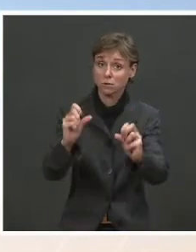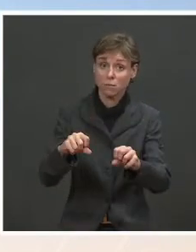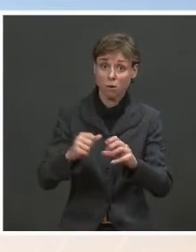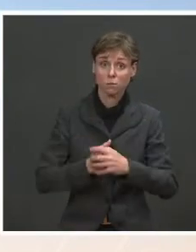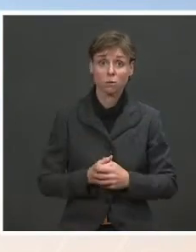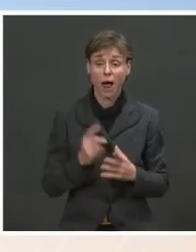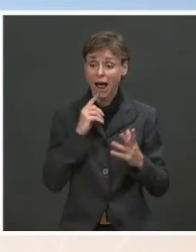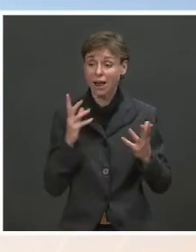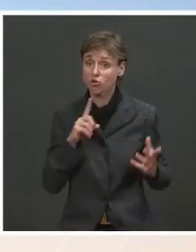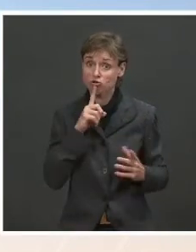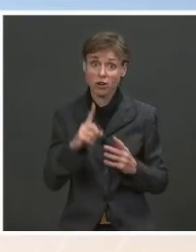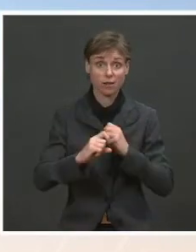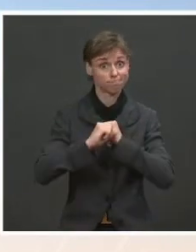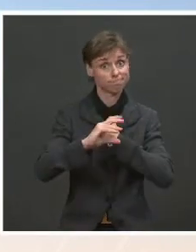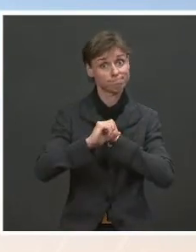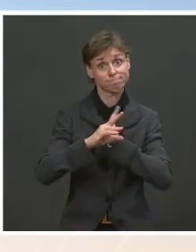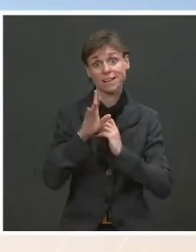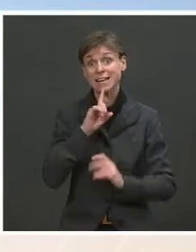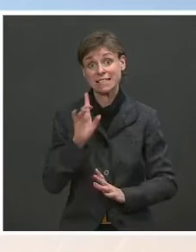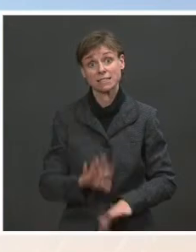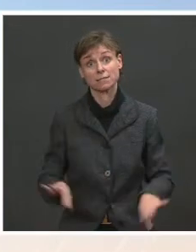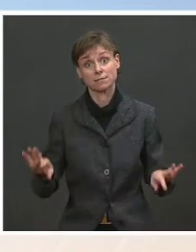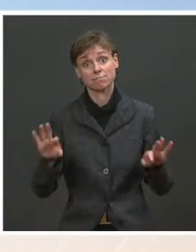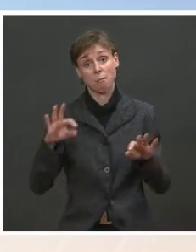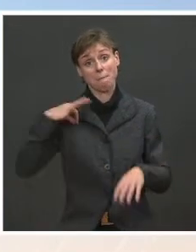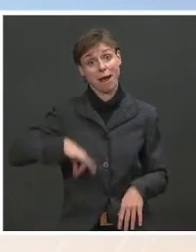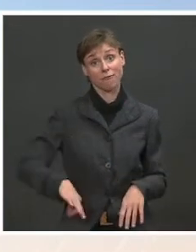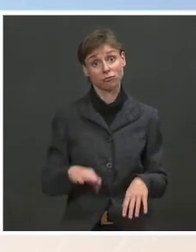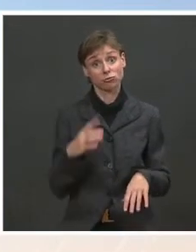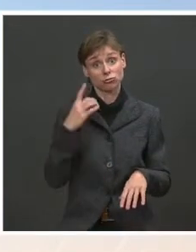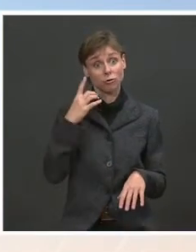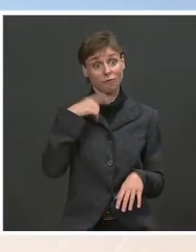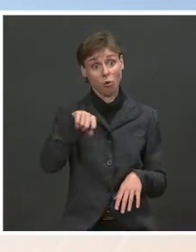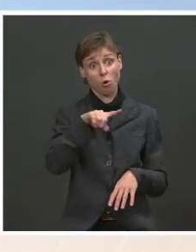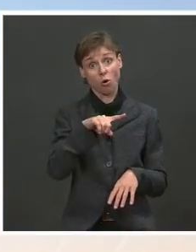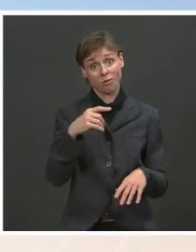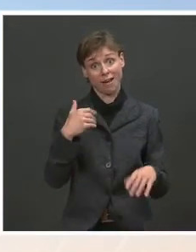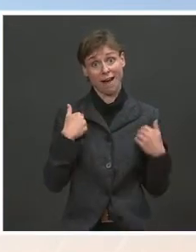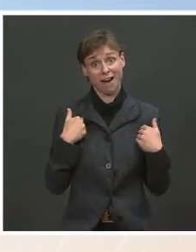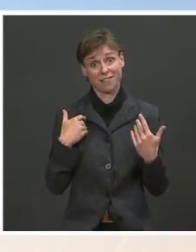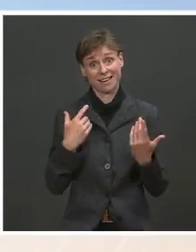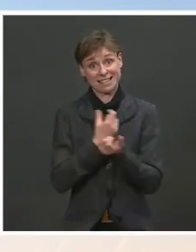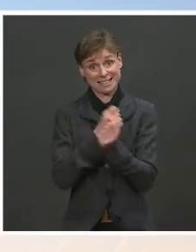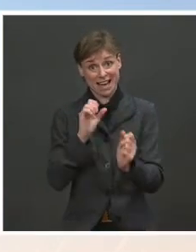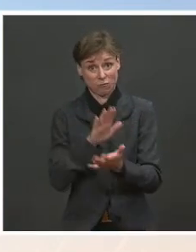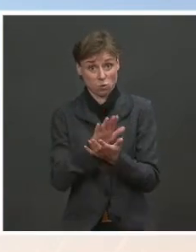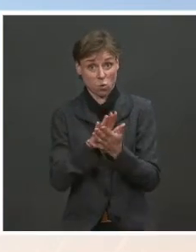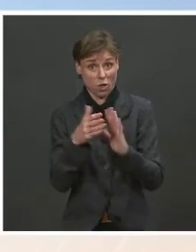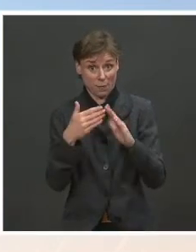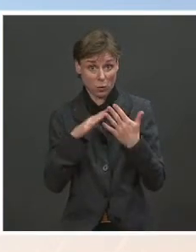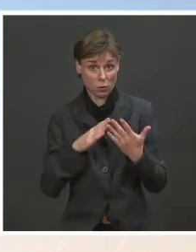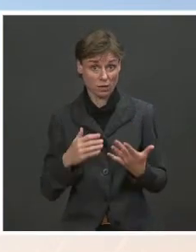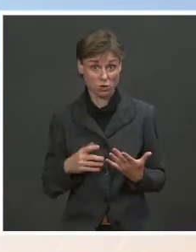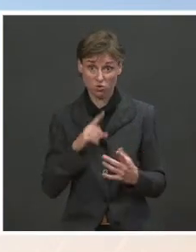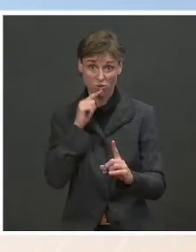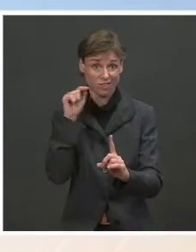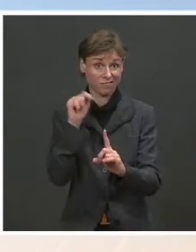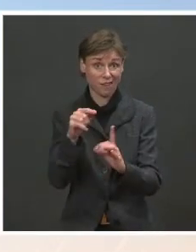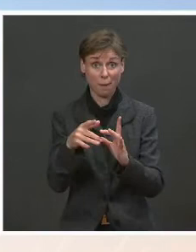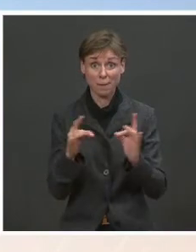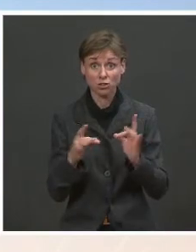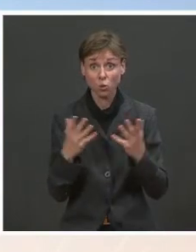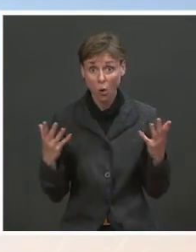the benefits of the vaccination to make sure we have safe school communities. So the message really is, if you're able to